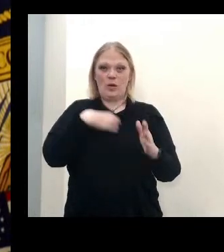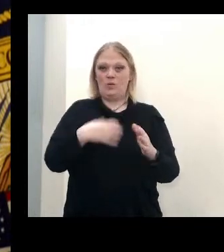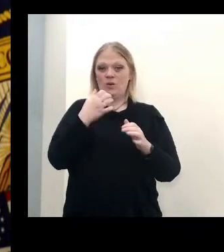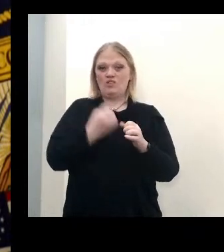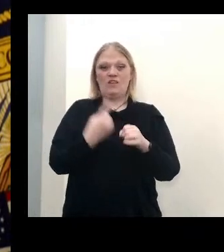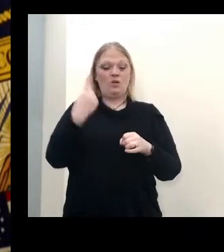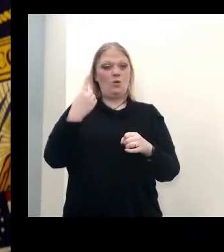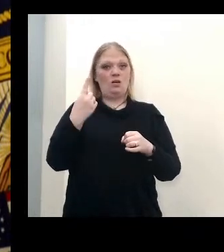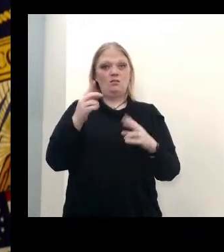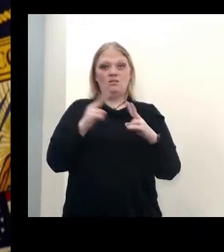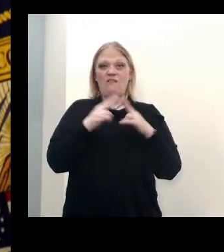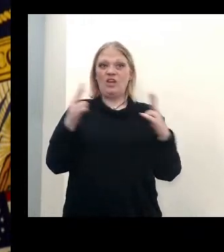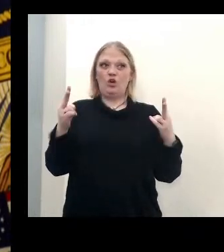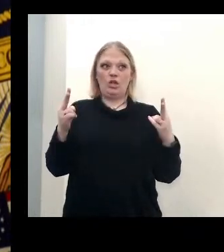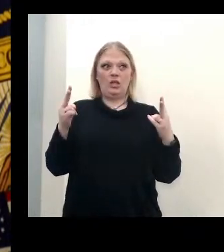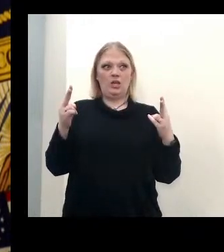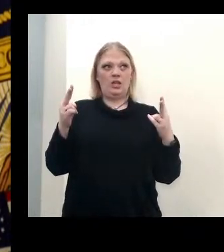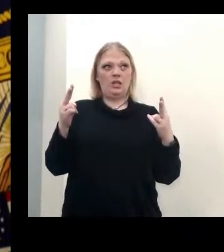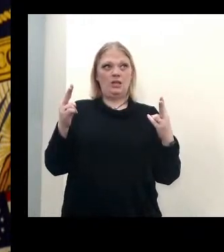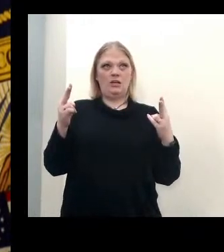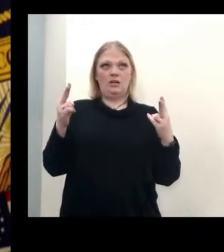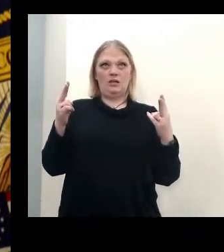a very